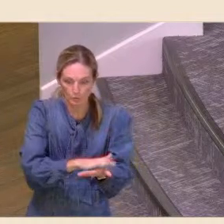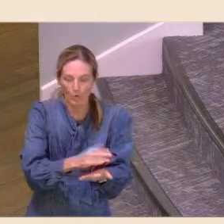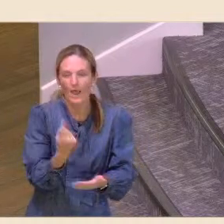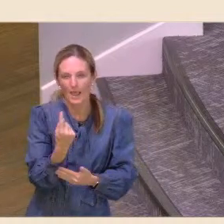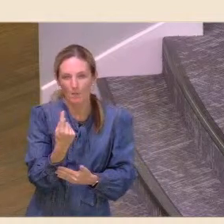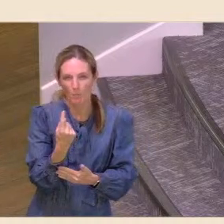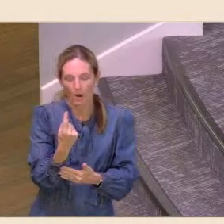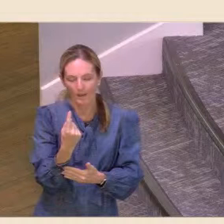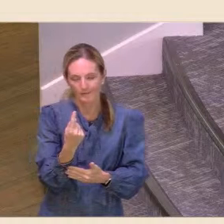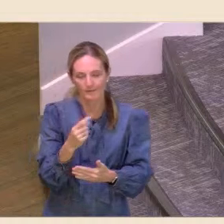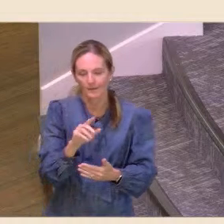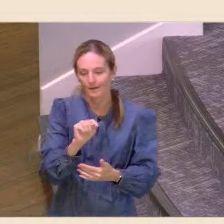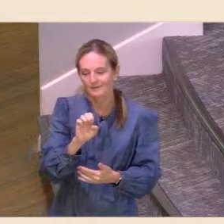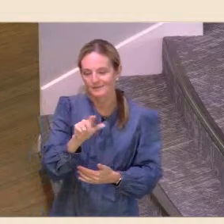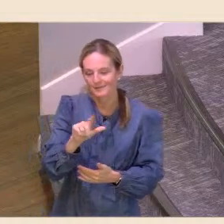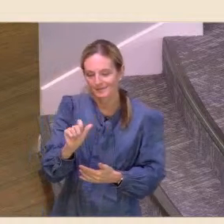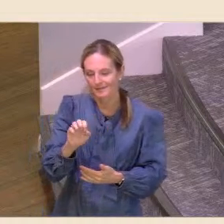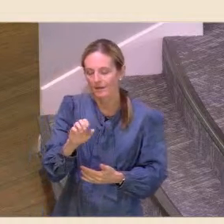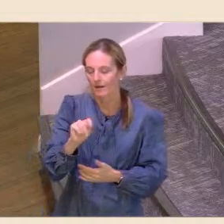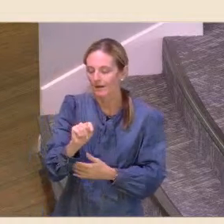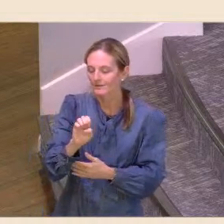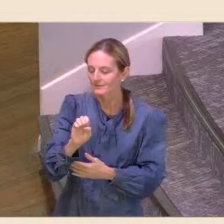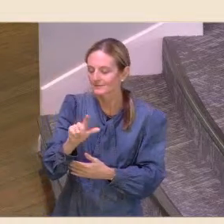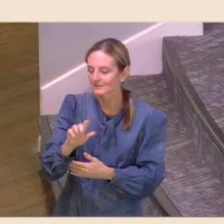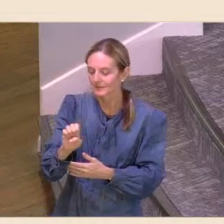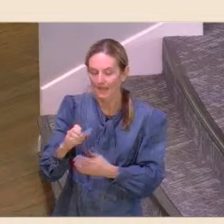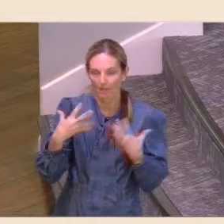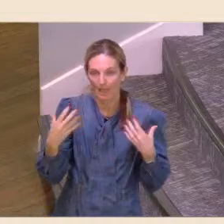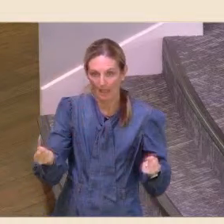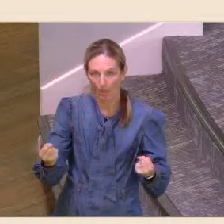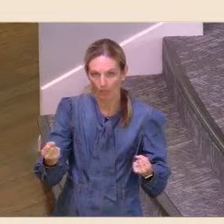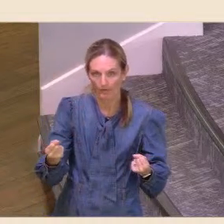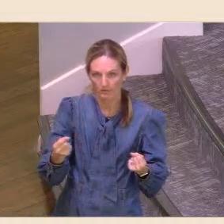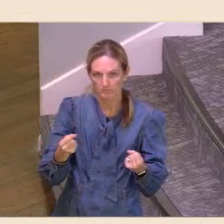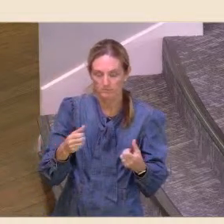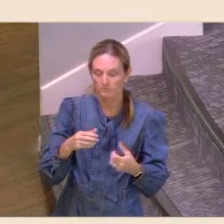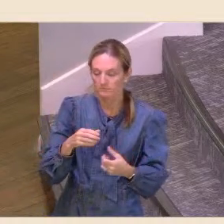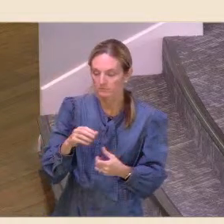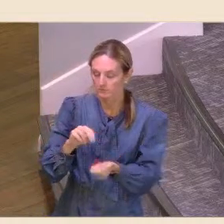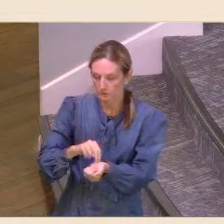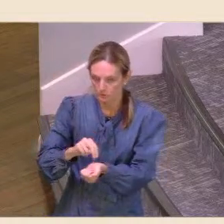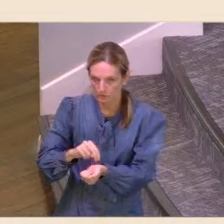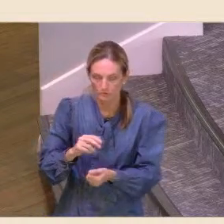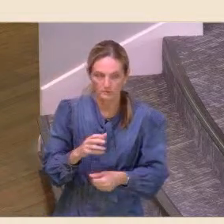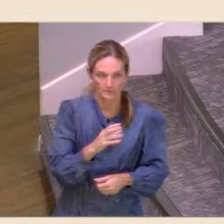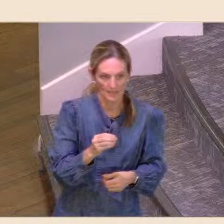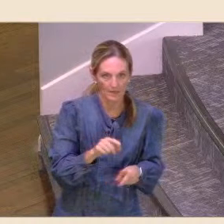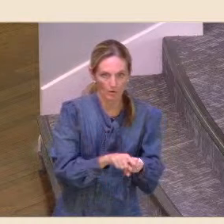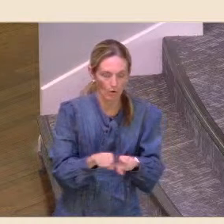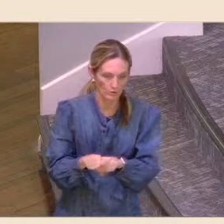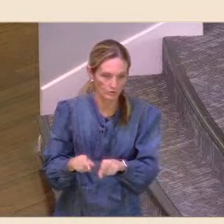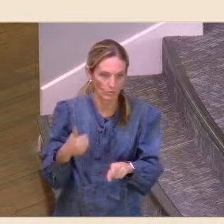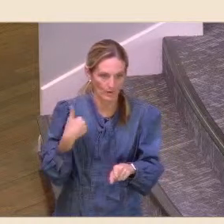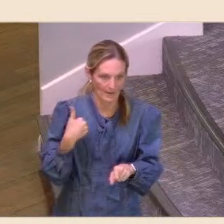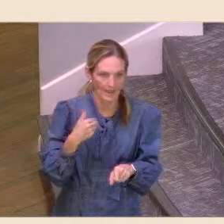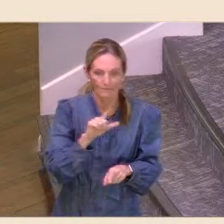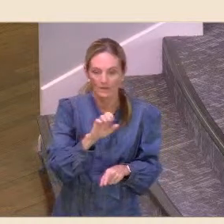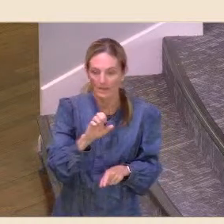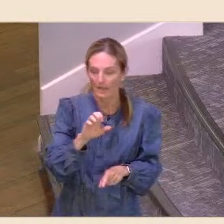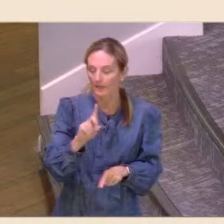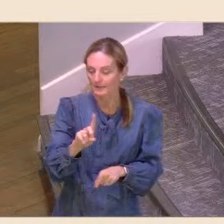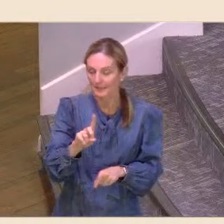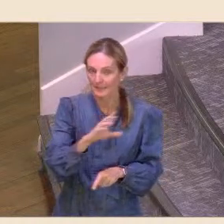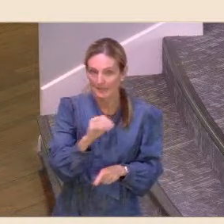nurse. There's also a district support nurse, which we are continuing to fund with general fund, as well as a lead nurse to